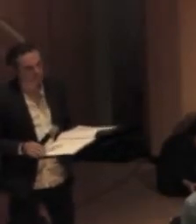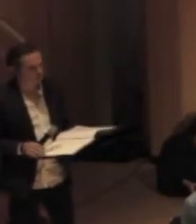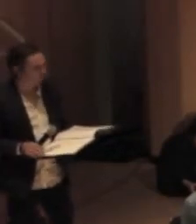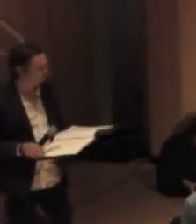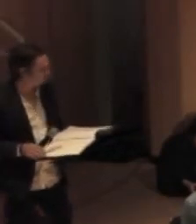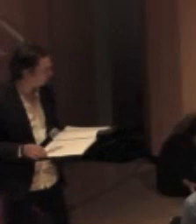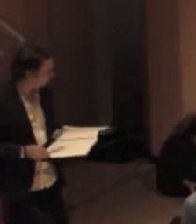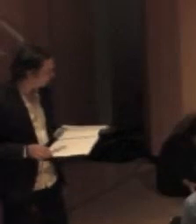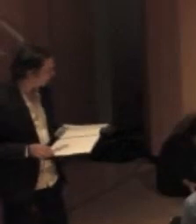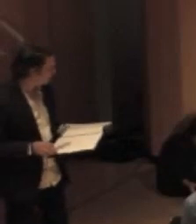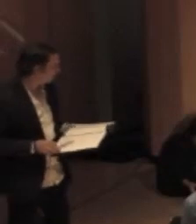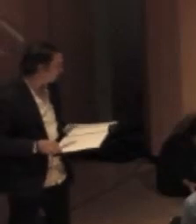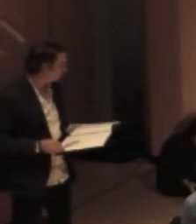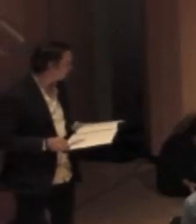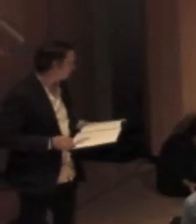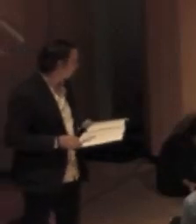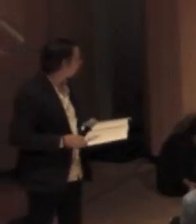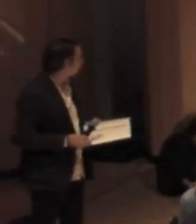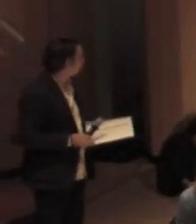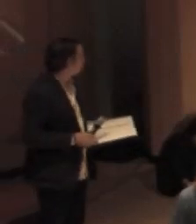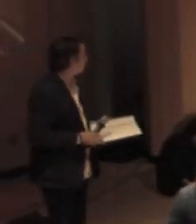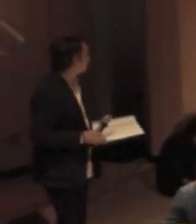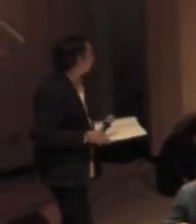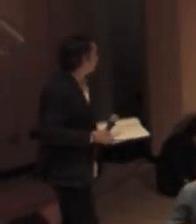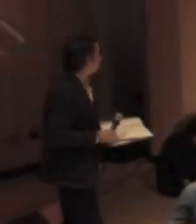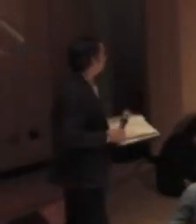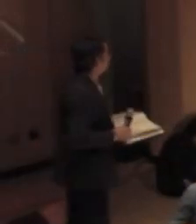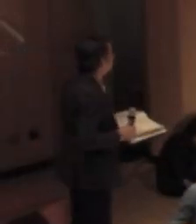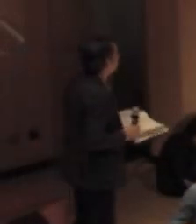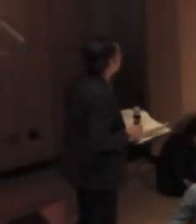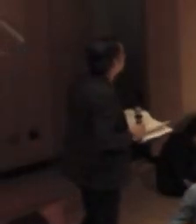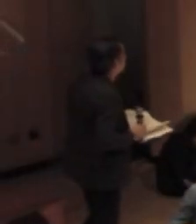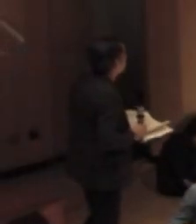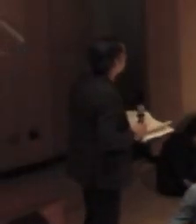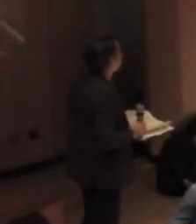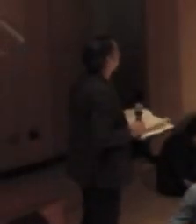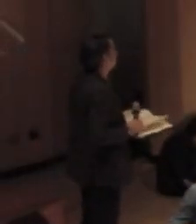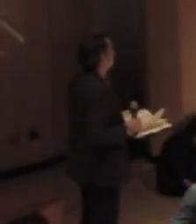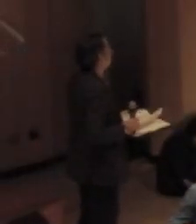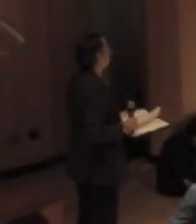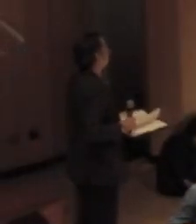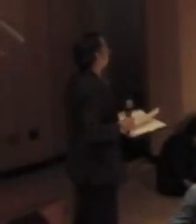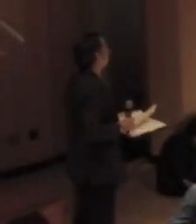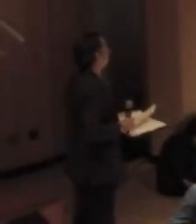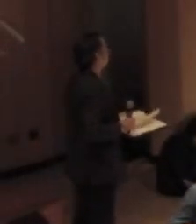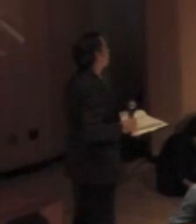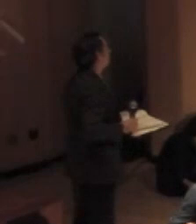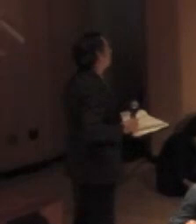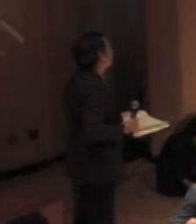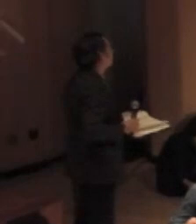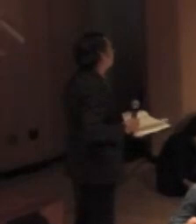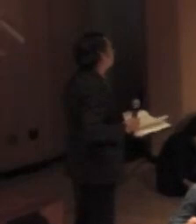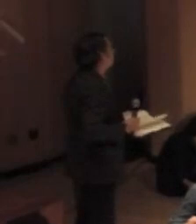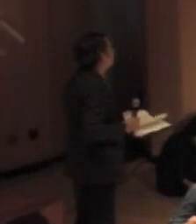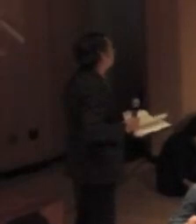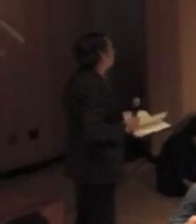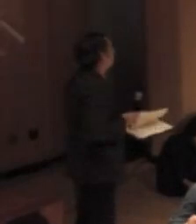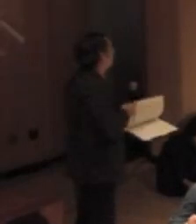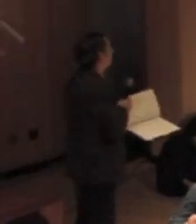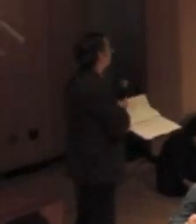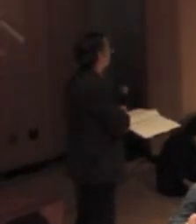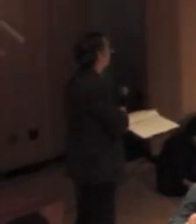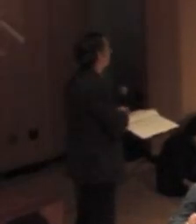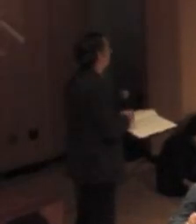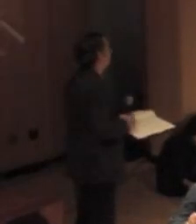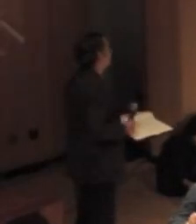you the brother goes over to the window stands there and looks out the friend goes over to the window and looks out both